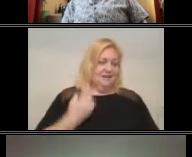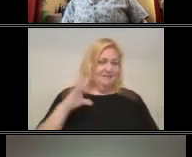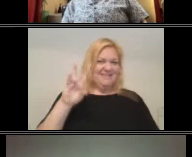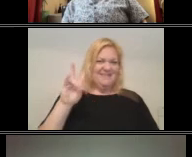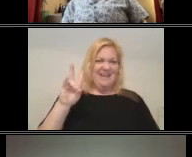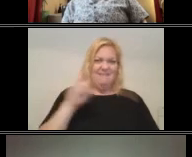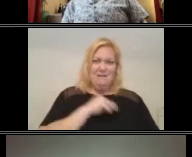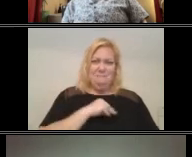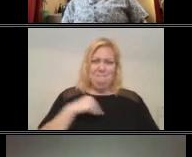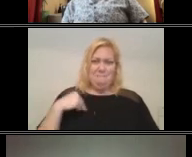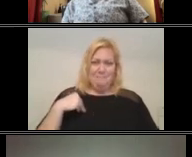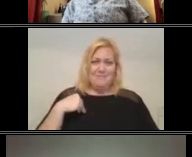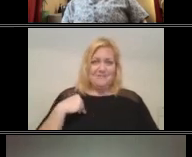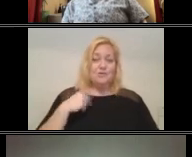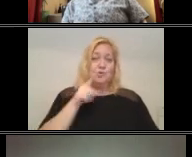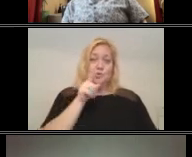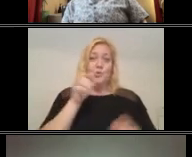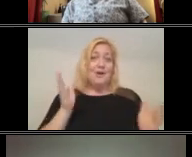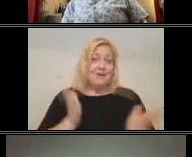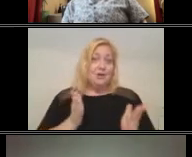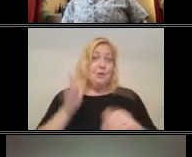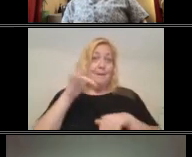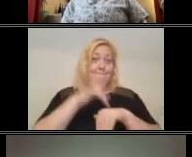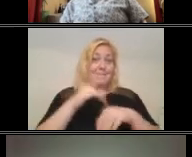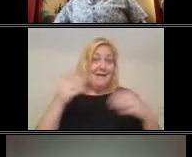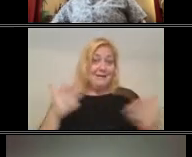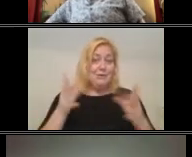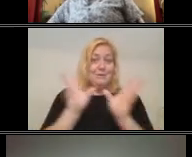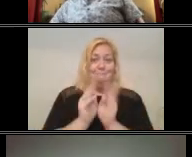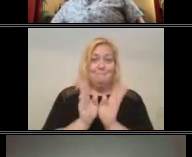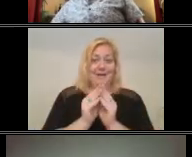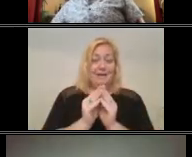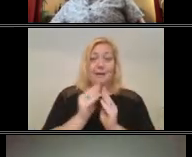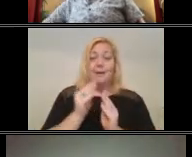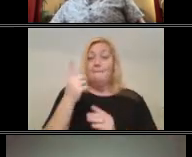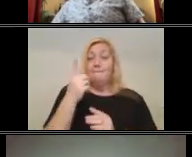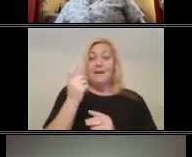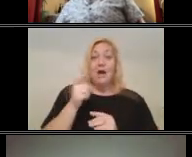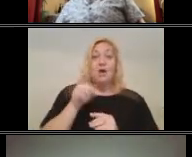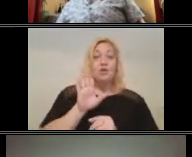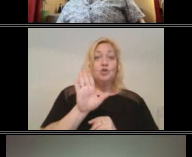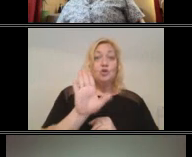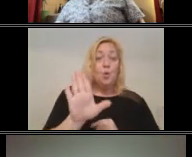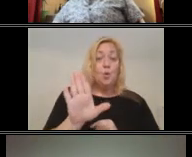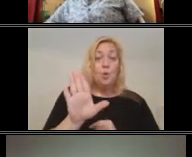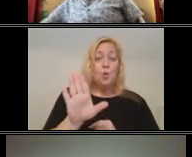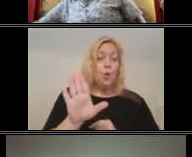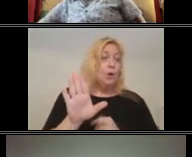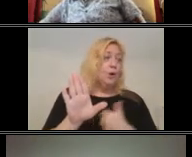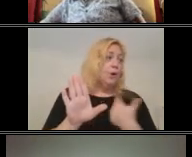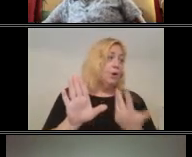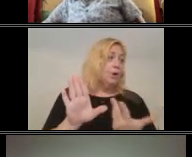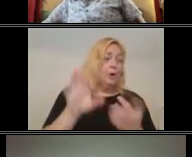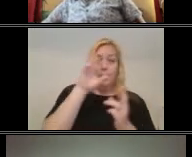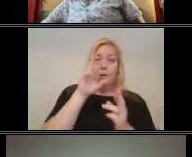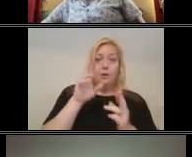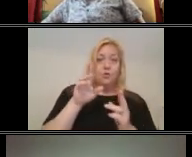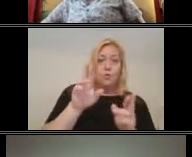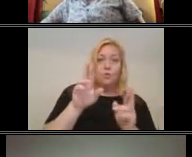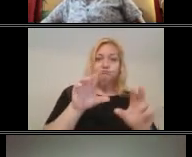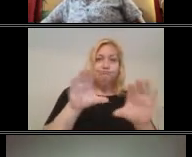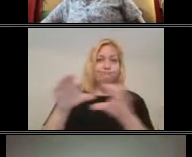of our commission who are here and have been here in these meetings, because you and your perspectives are